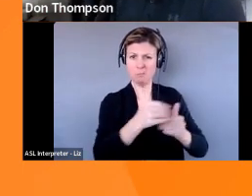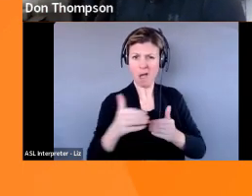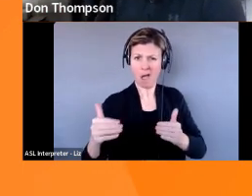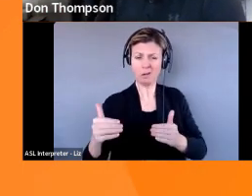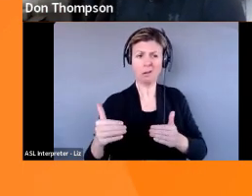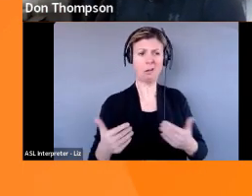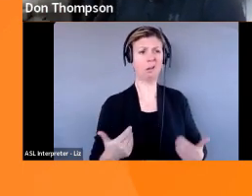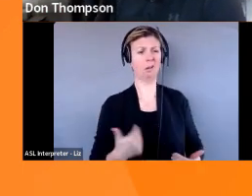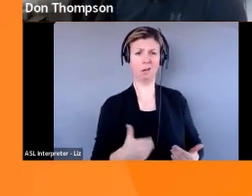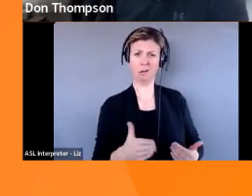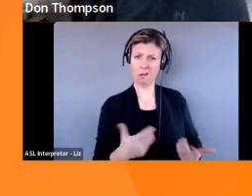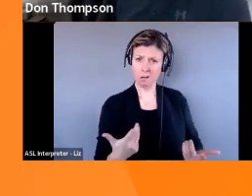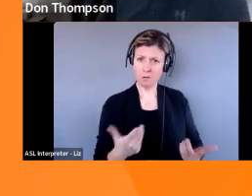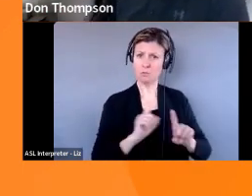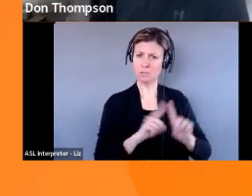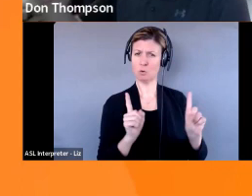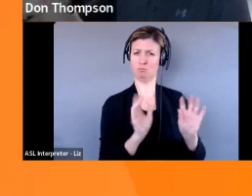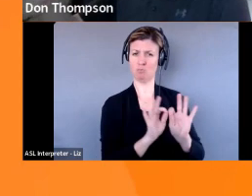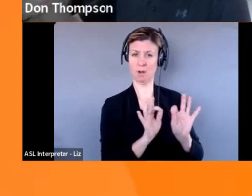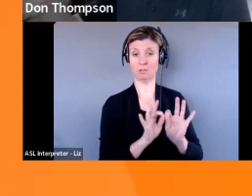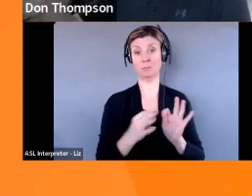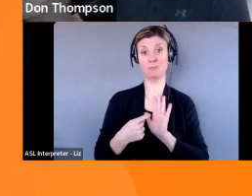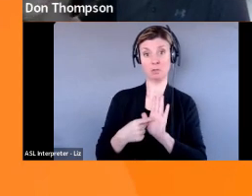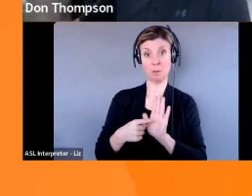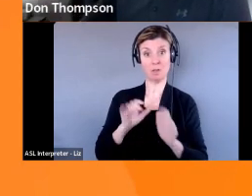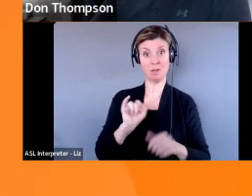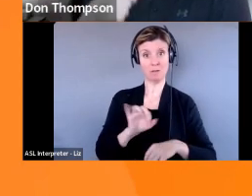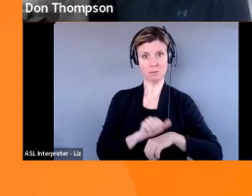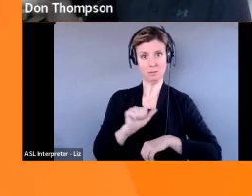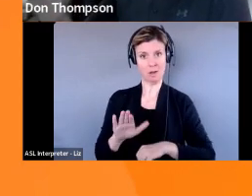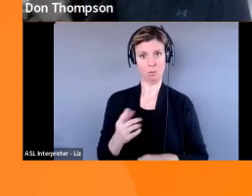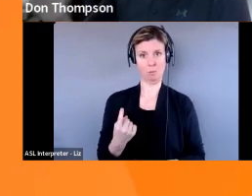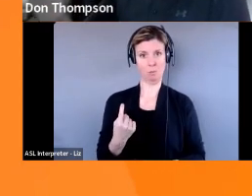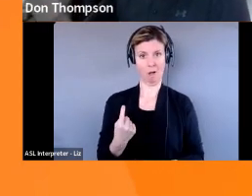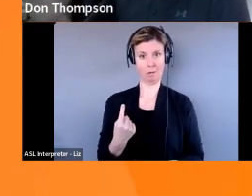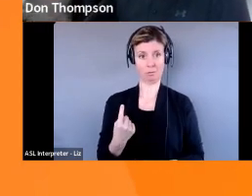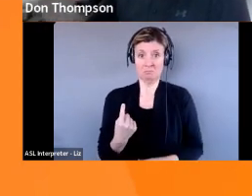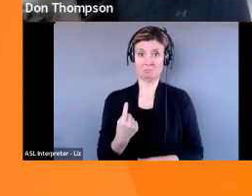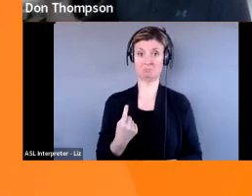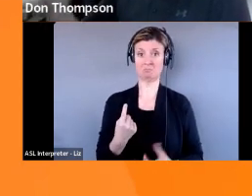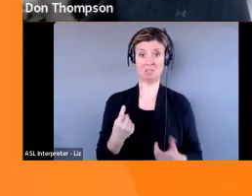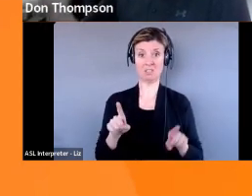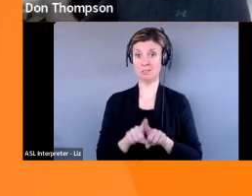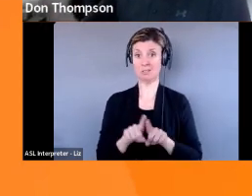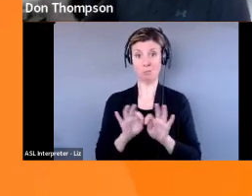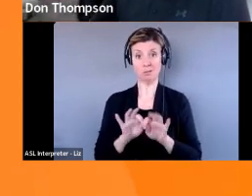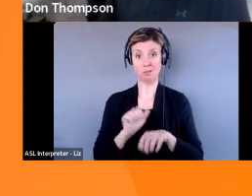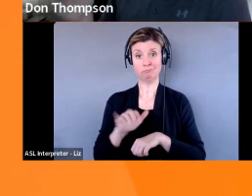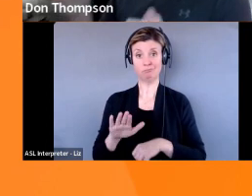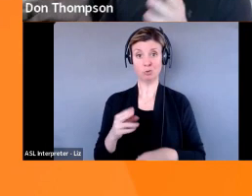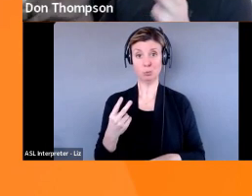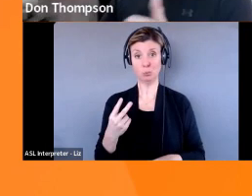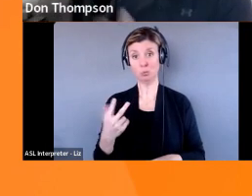to, to somebody, shipping 1 unit is the same price as essentially shipping 2 units and even maybe 3,